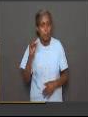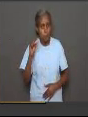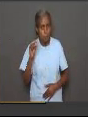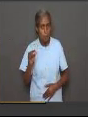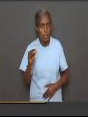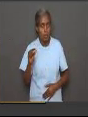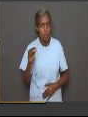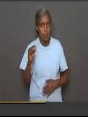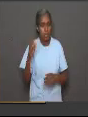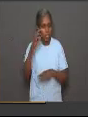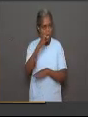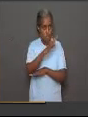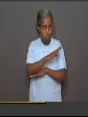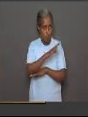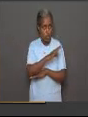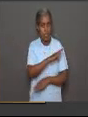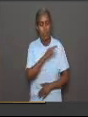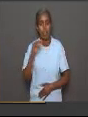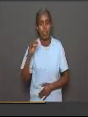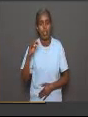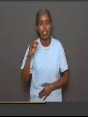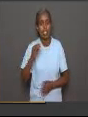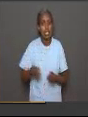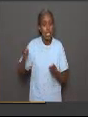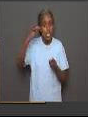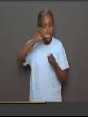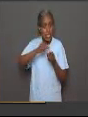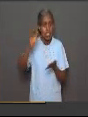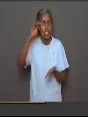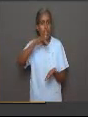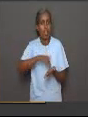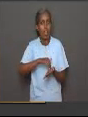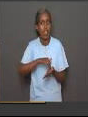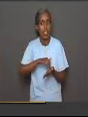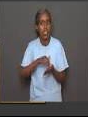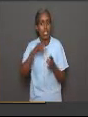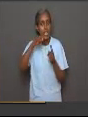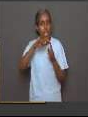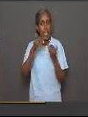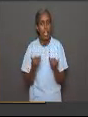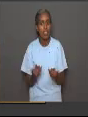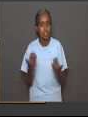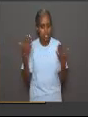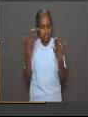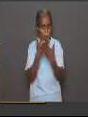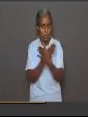at noon, and then increased again until sundown.